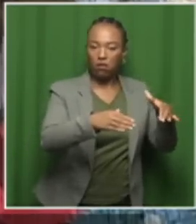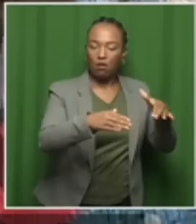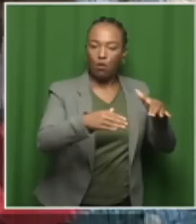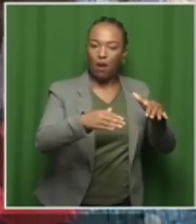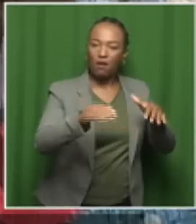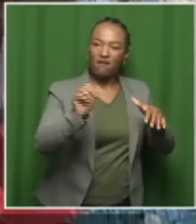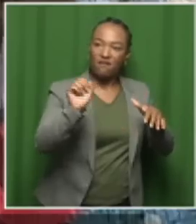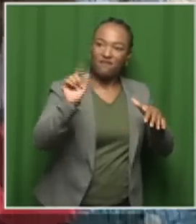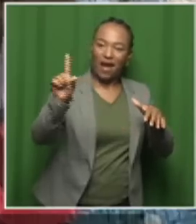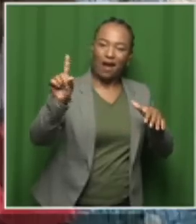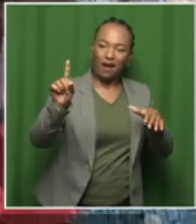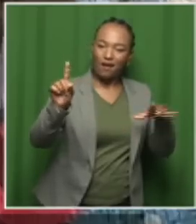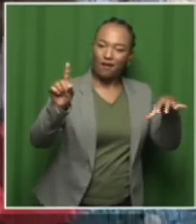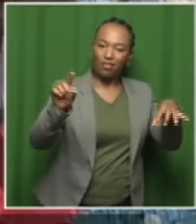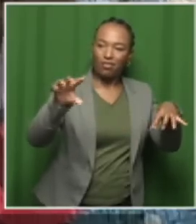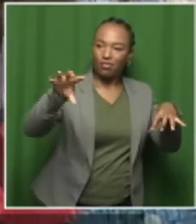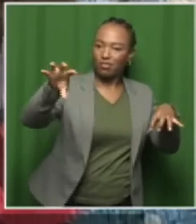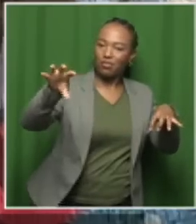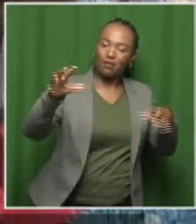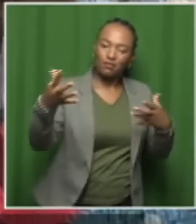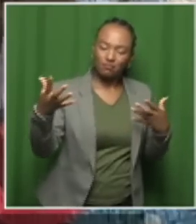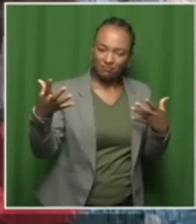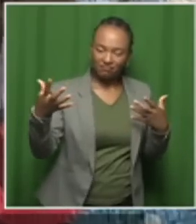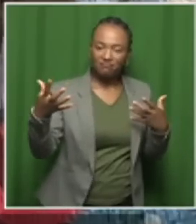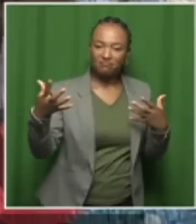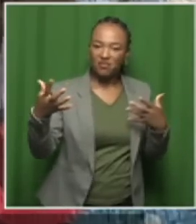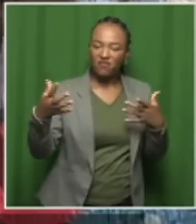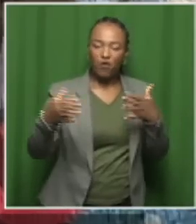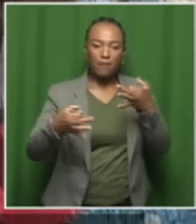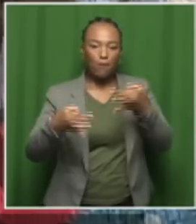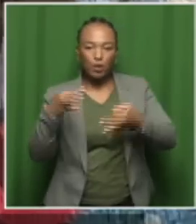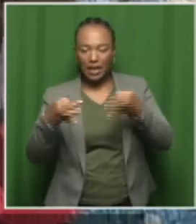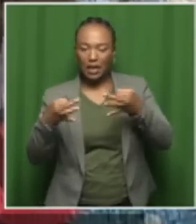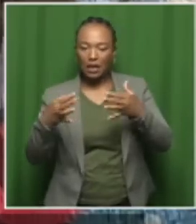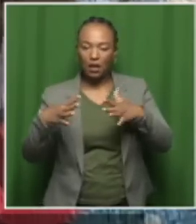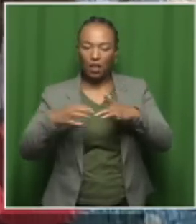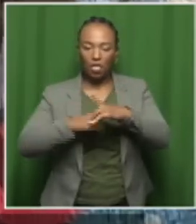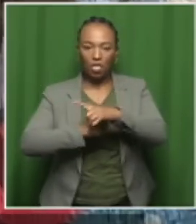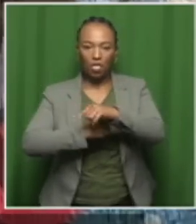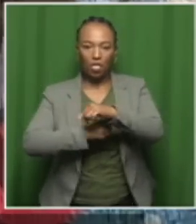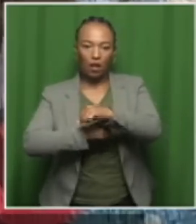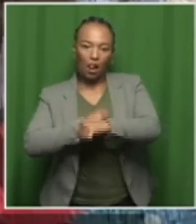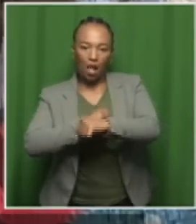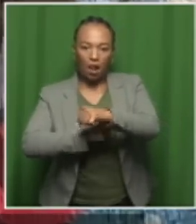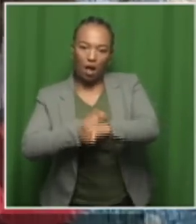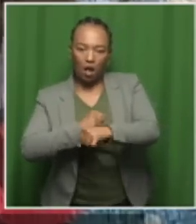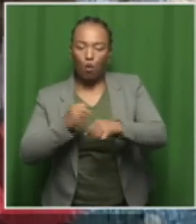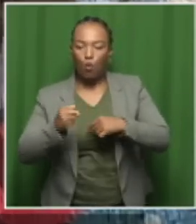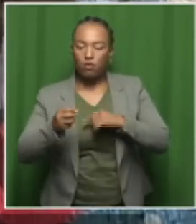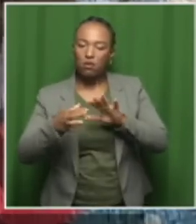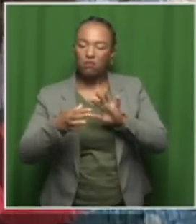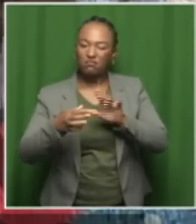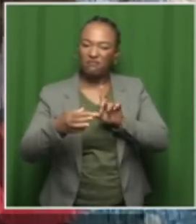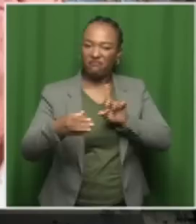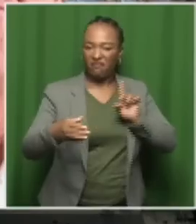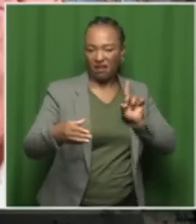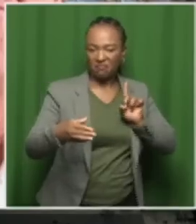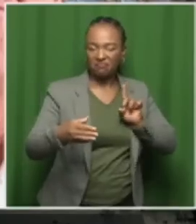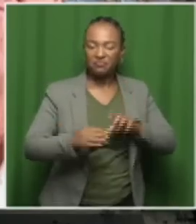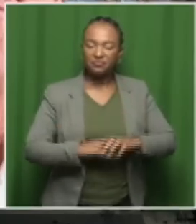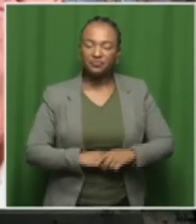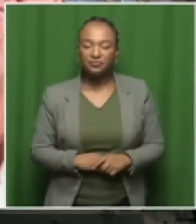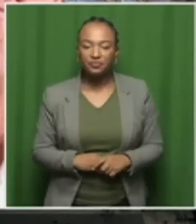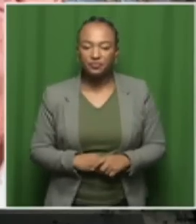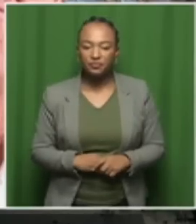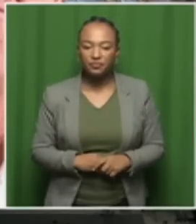geographically from any geopolitical unrest. And that's actually a very big attraction. And without focusing a lot